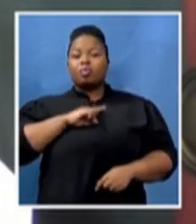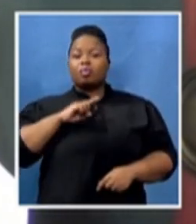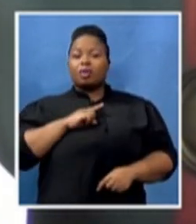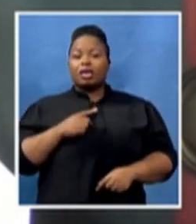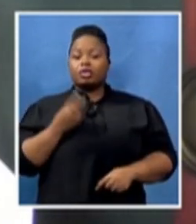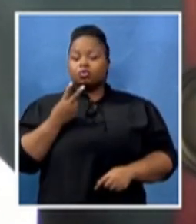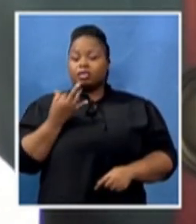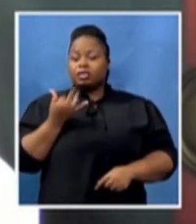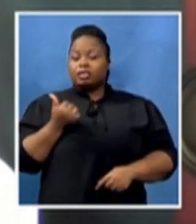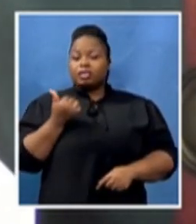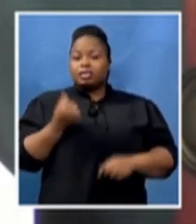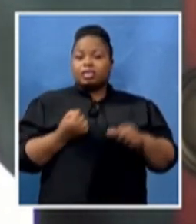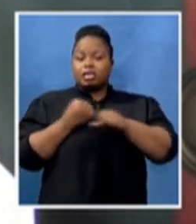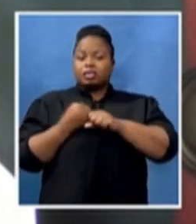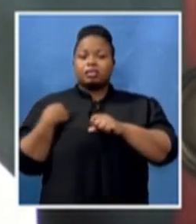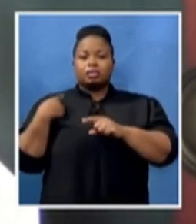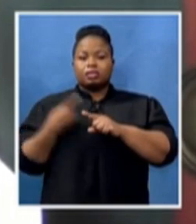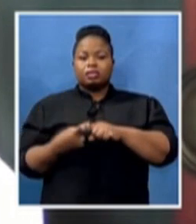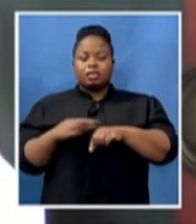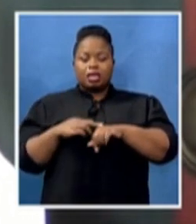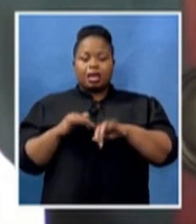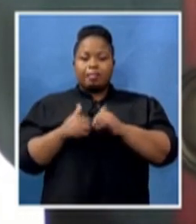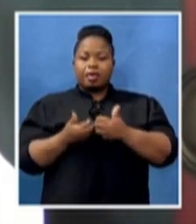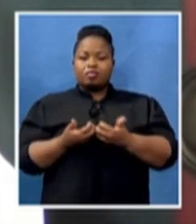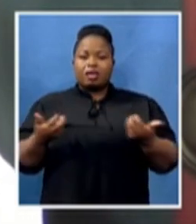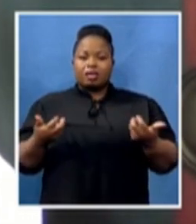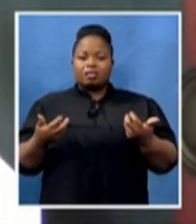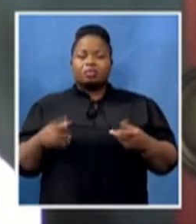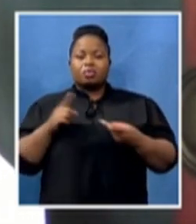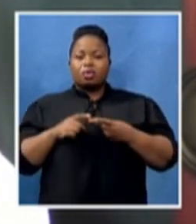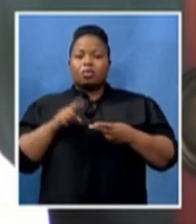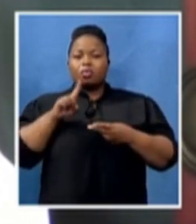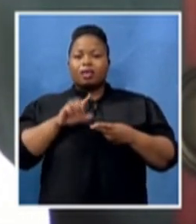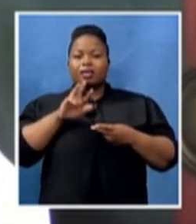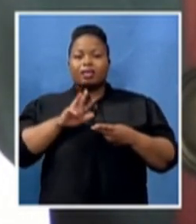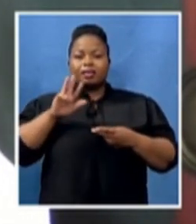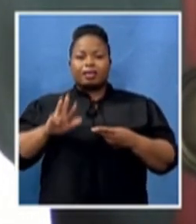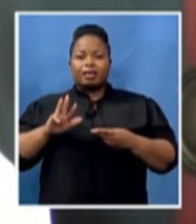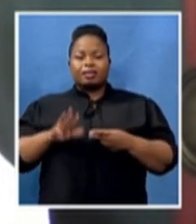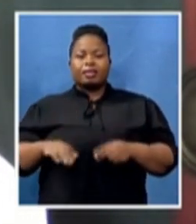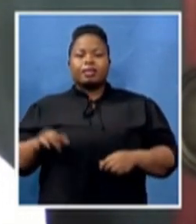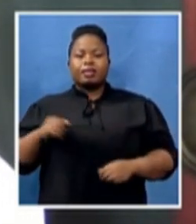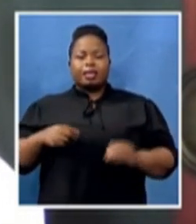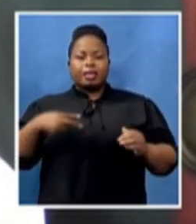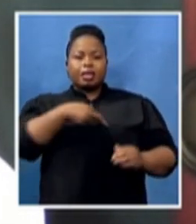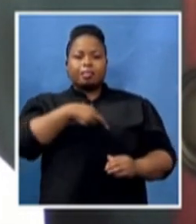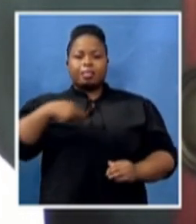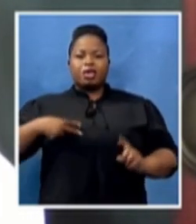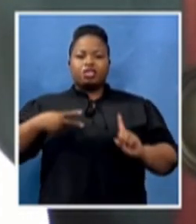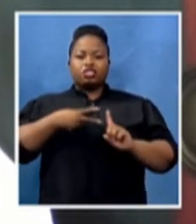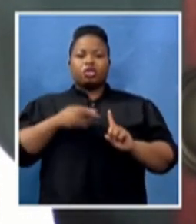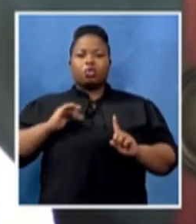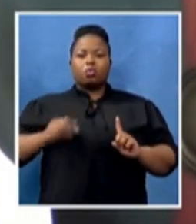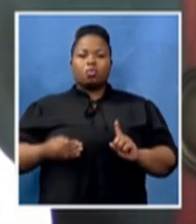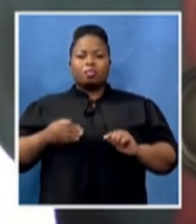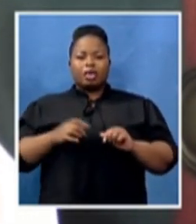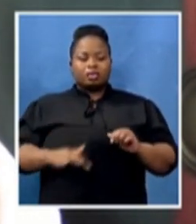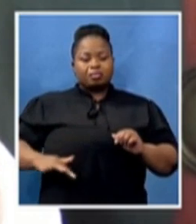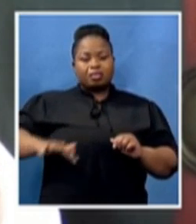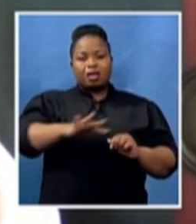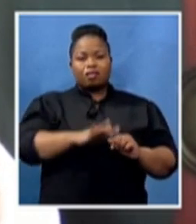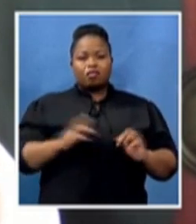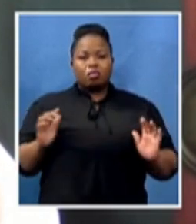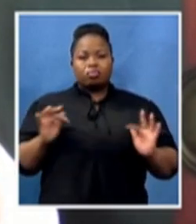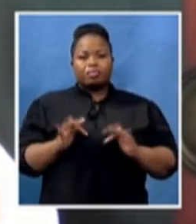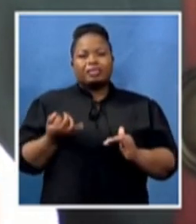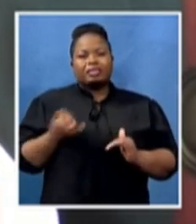the 1995 Beijing Women's Platform, that we still have to deal with this knee on our neck. What I hope to do in